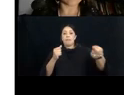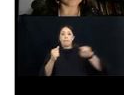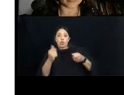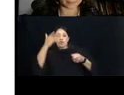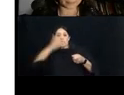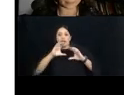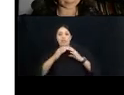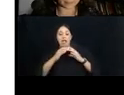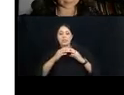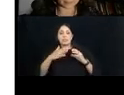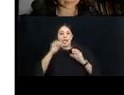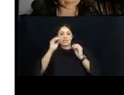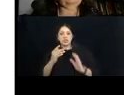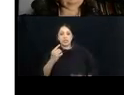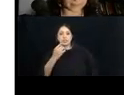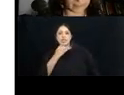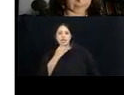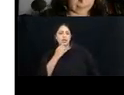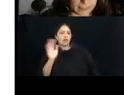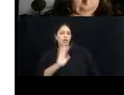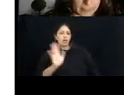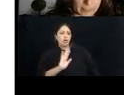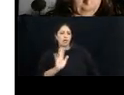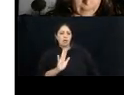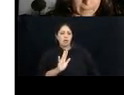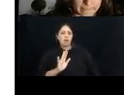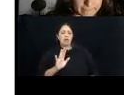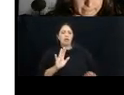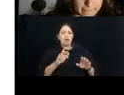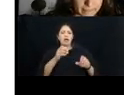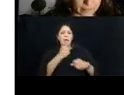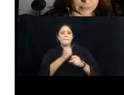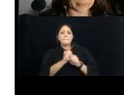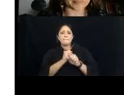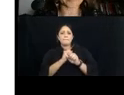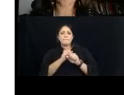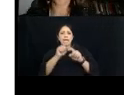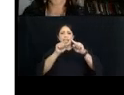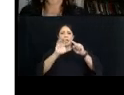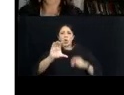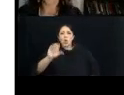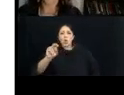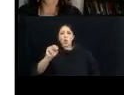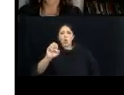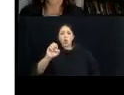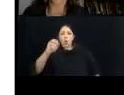I was instructed on how to create a cone hat out of construction paper. The teacher painted a word on